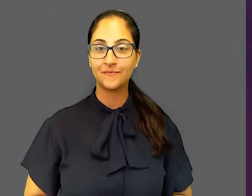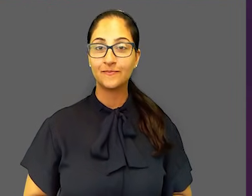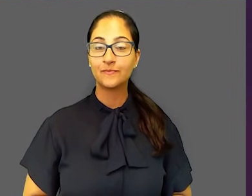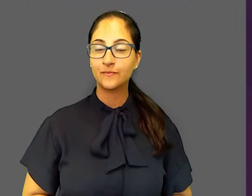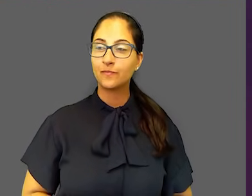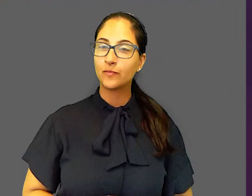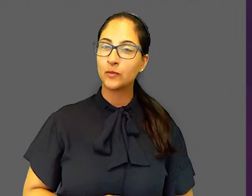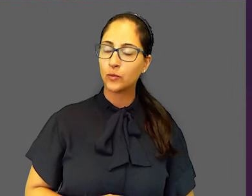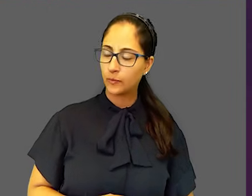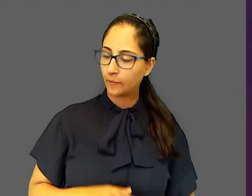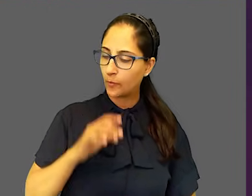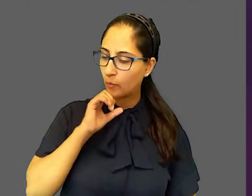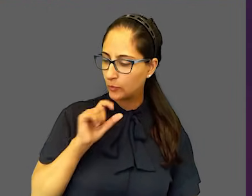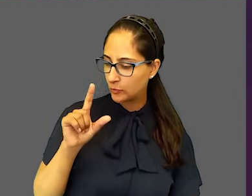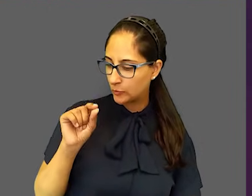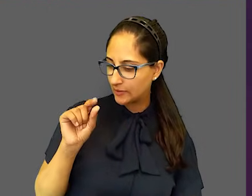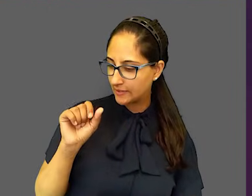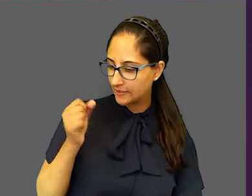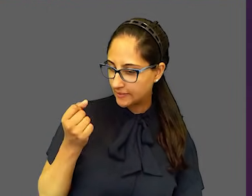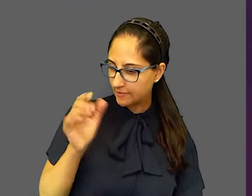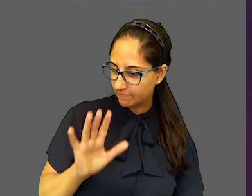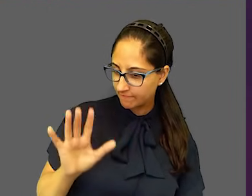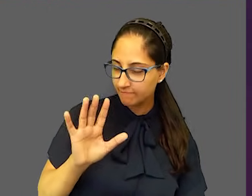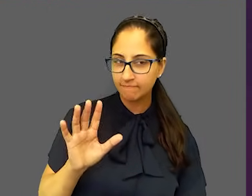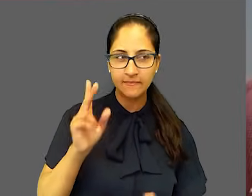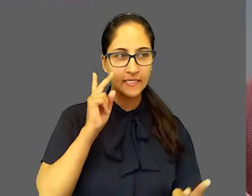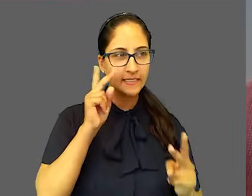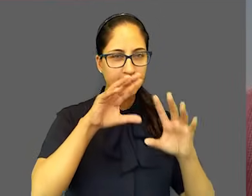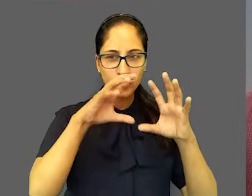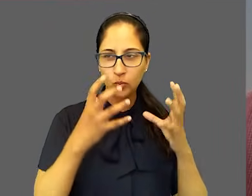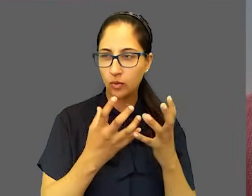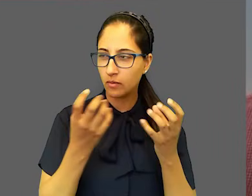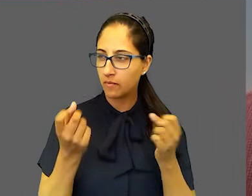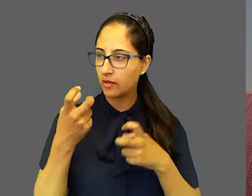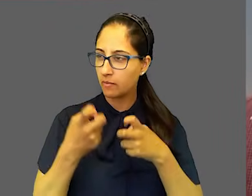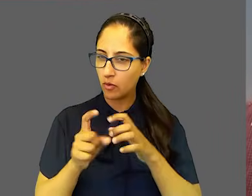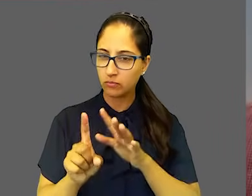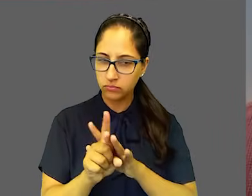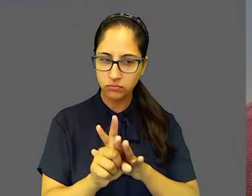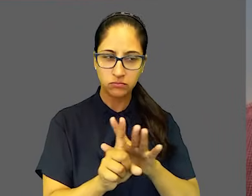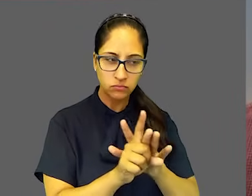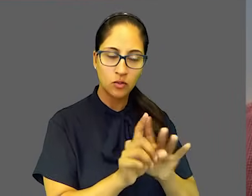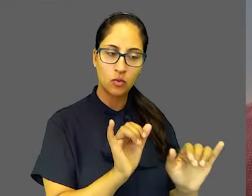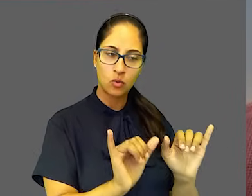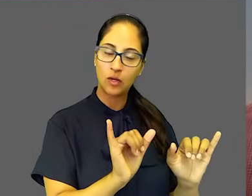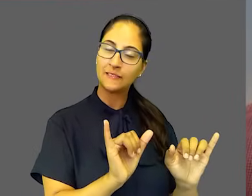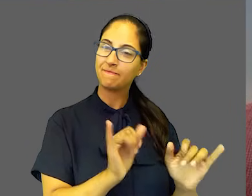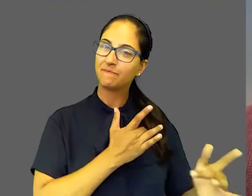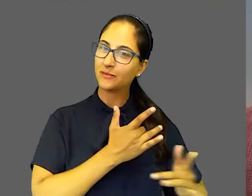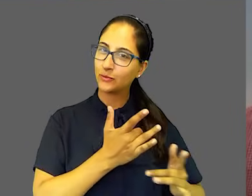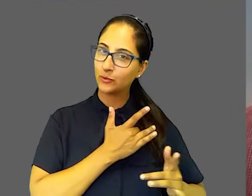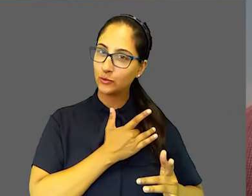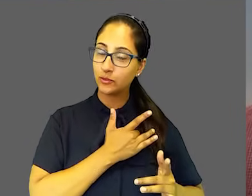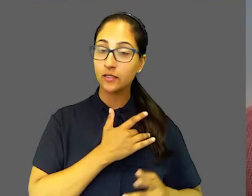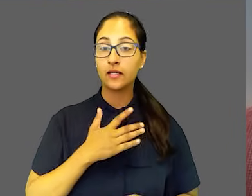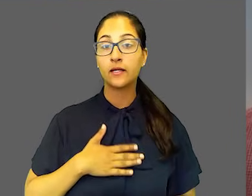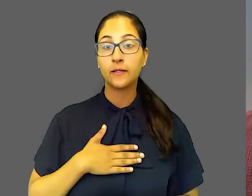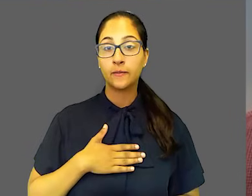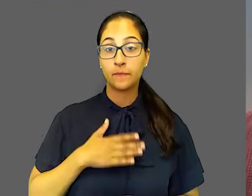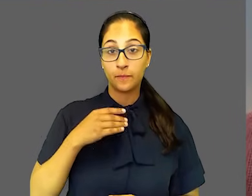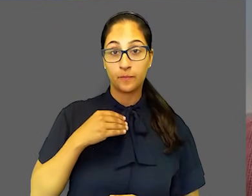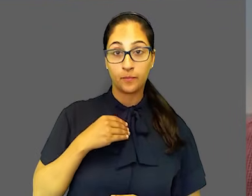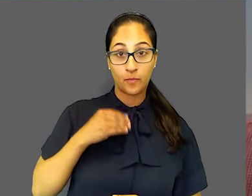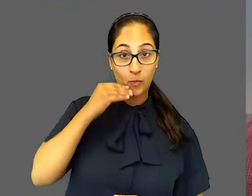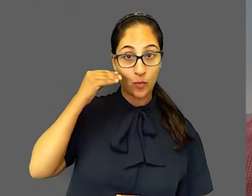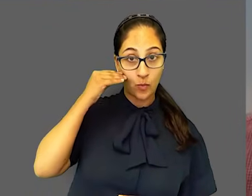a problem with what was happening in the world. And I would commute from my suburban home to downtown